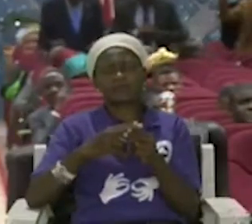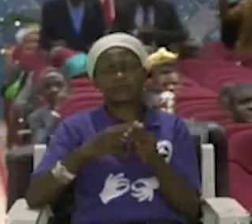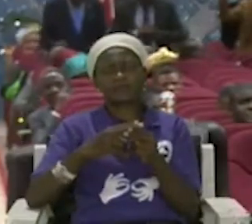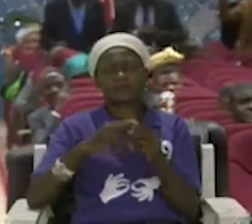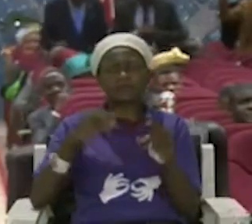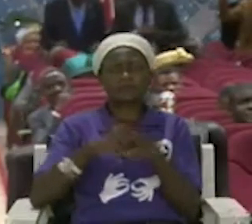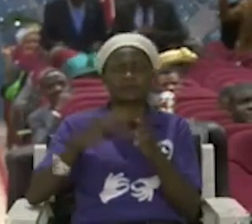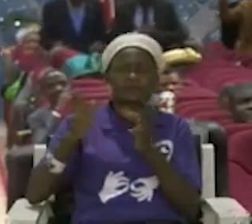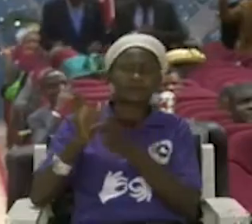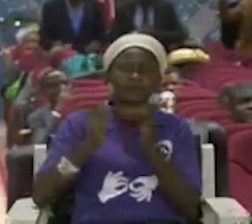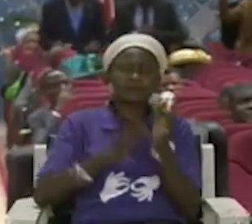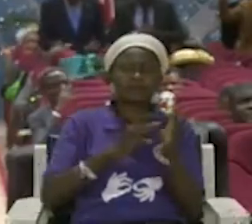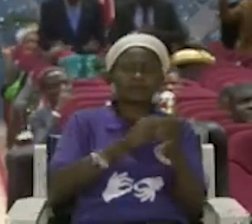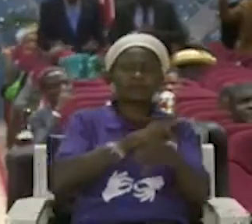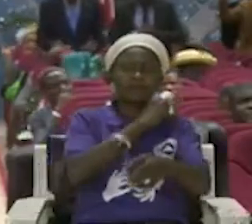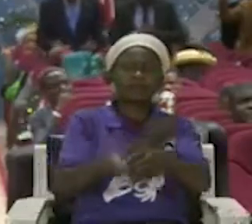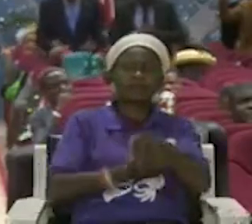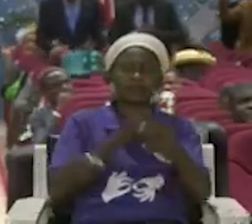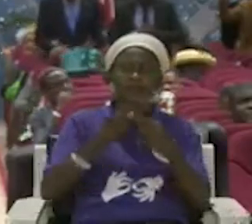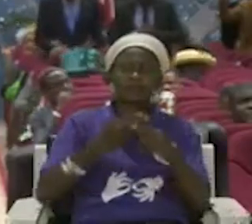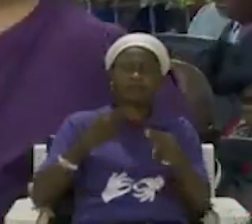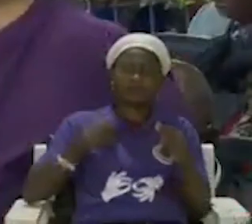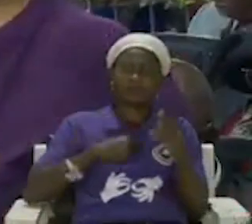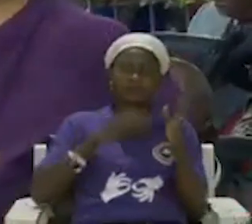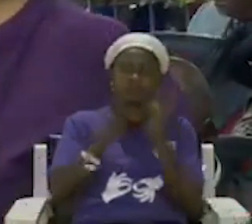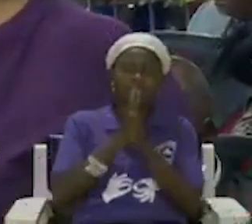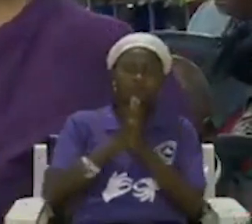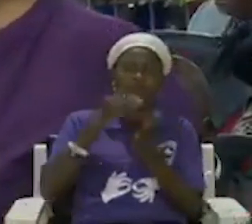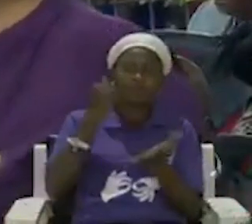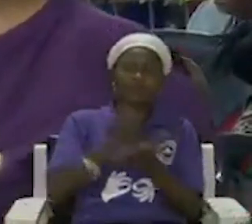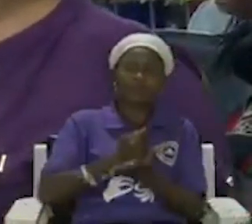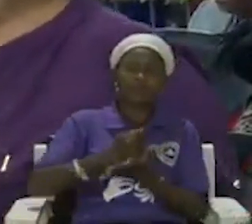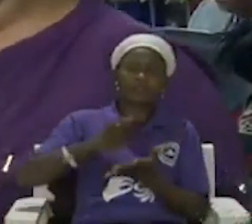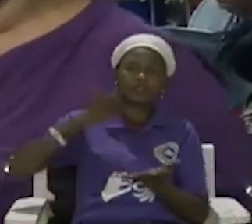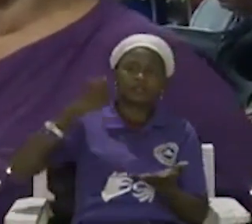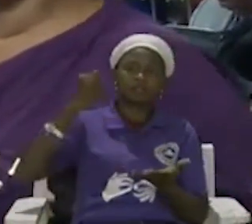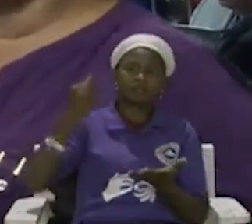In Jesus' mighty name, we have prayed.